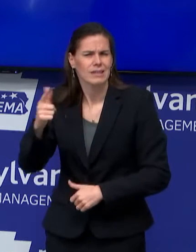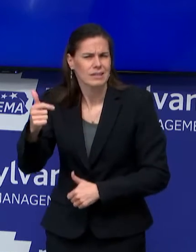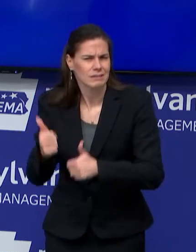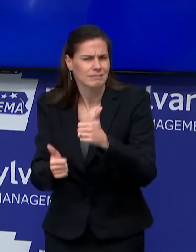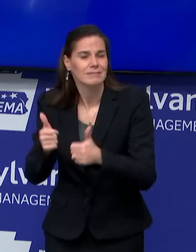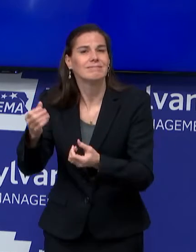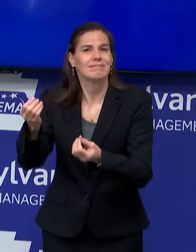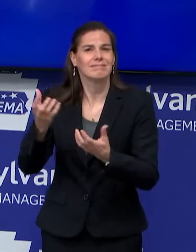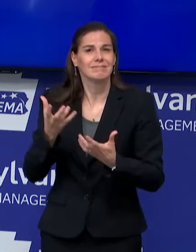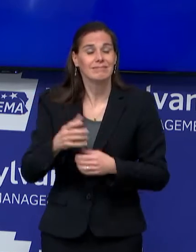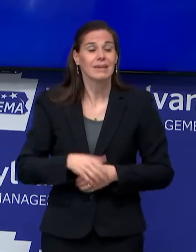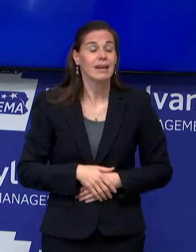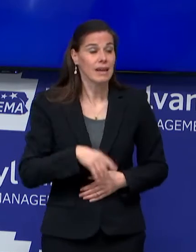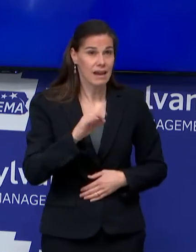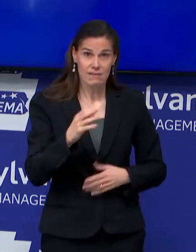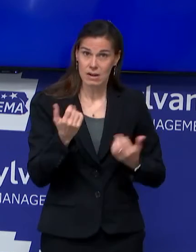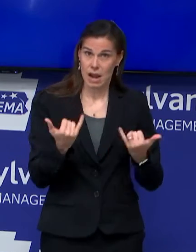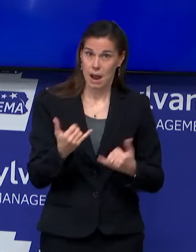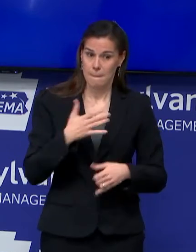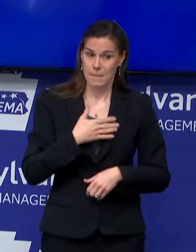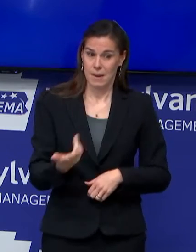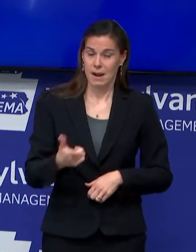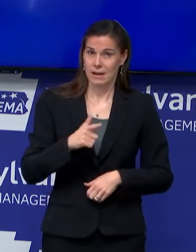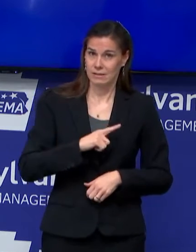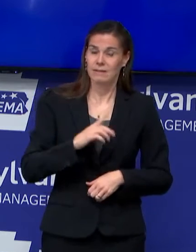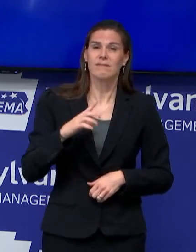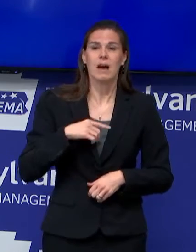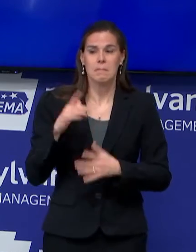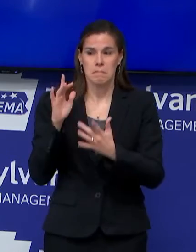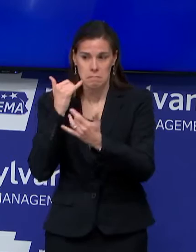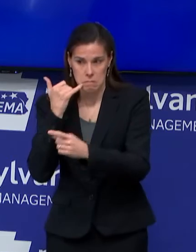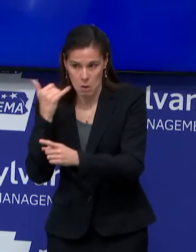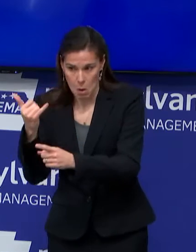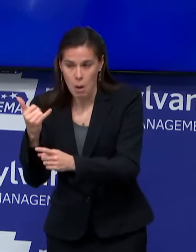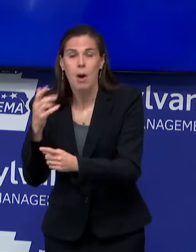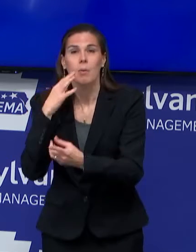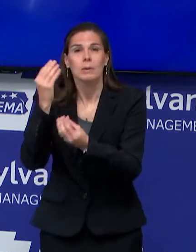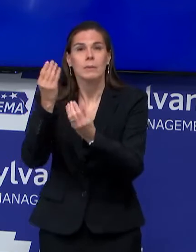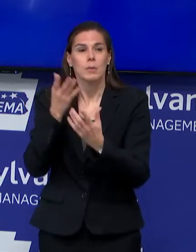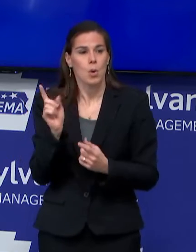a vaccine provider near them and provide contact information to make an appointment.